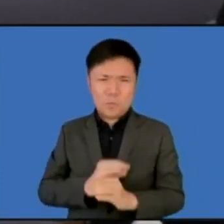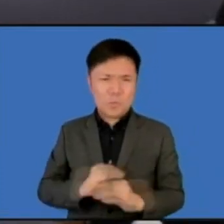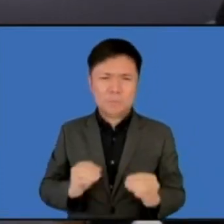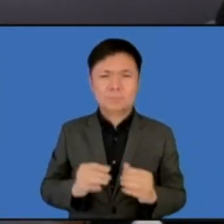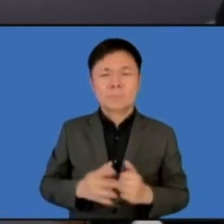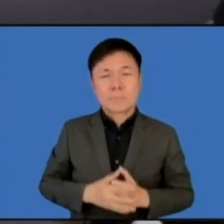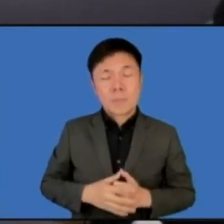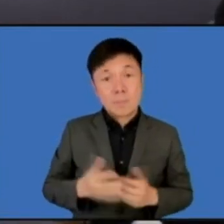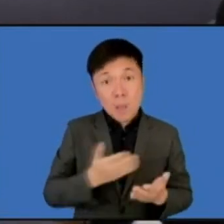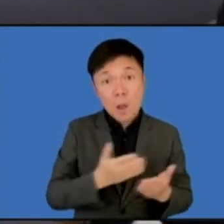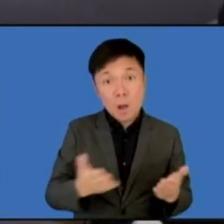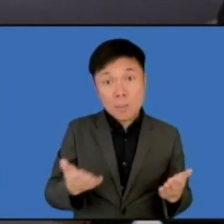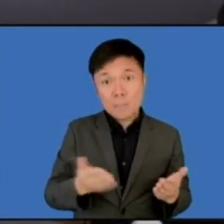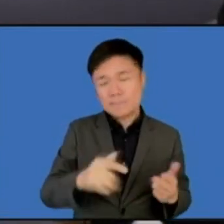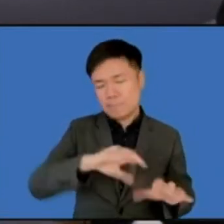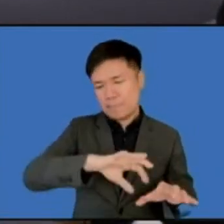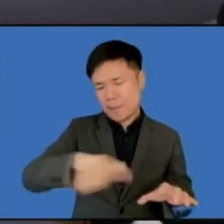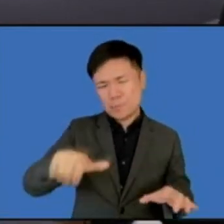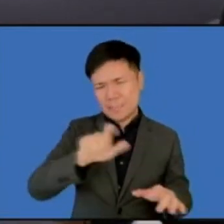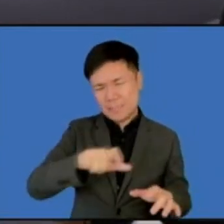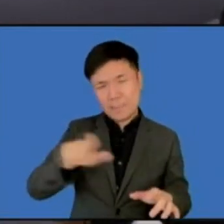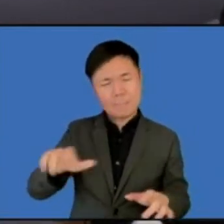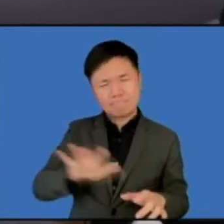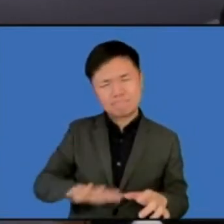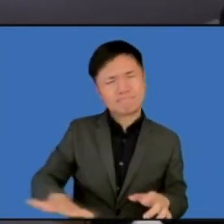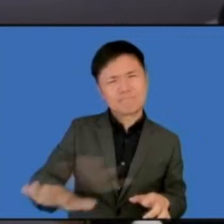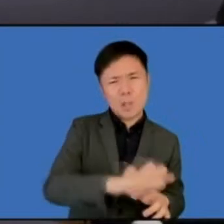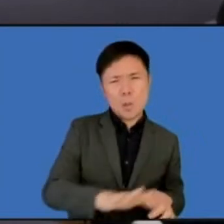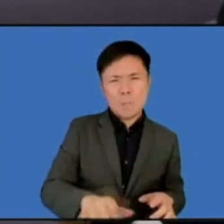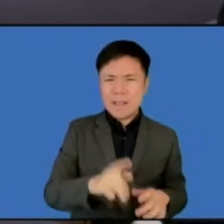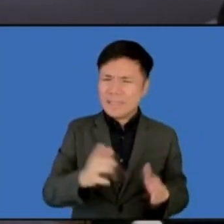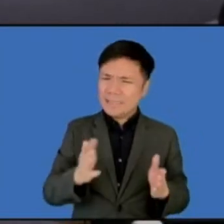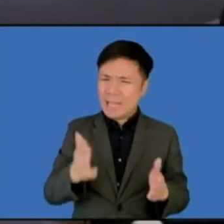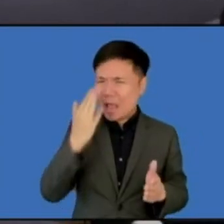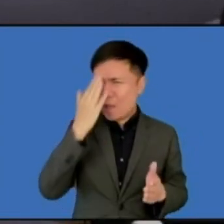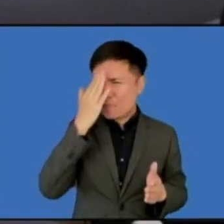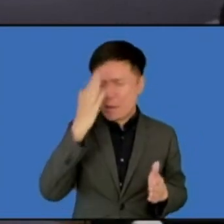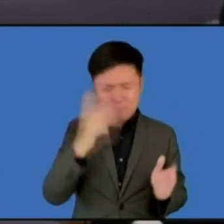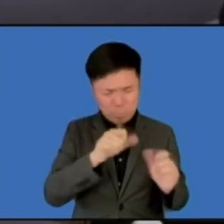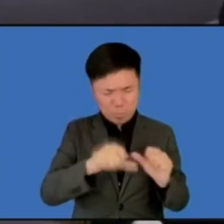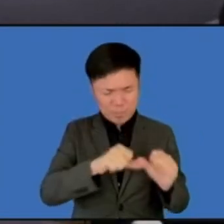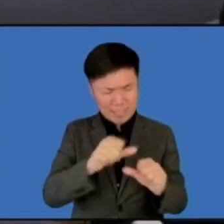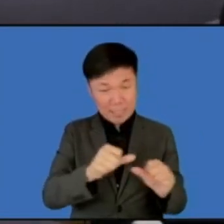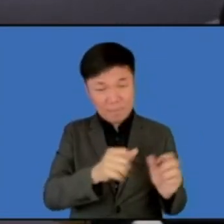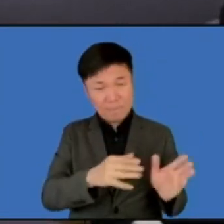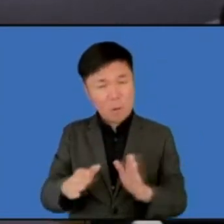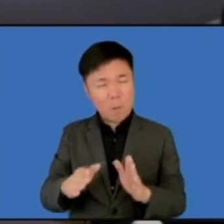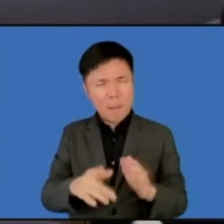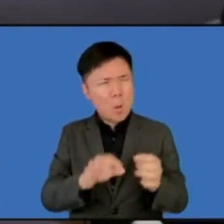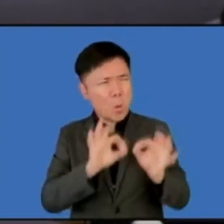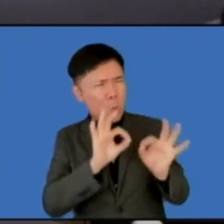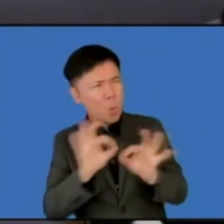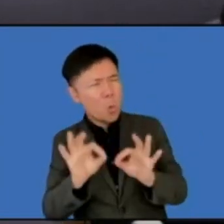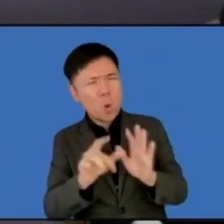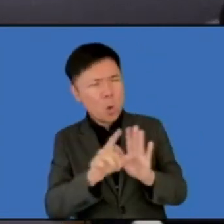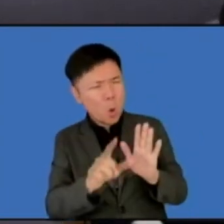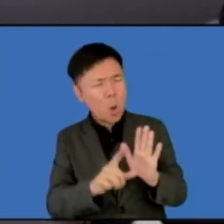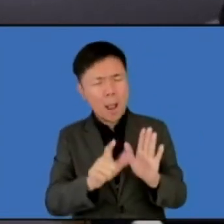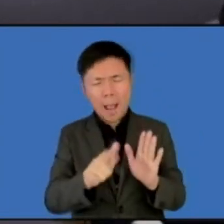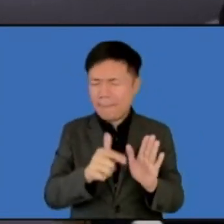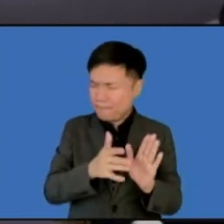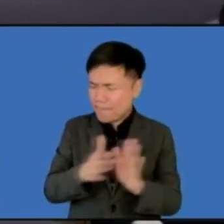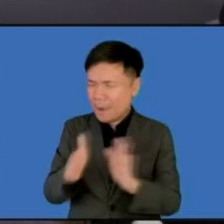in the region have formulated and in the process of formulation of migration policies, laws, and master plans, also in line